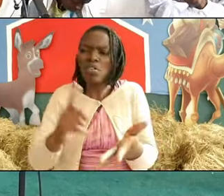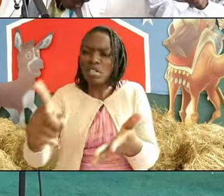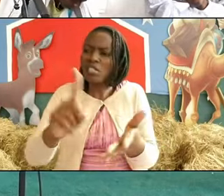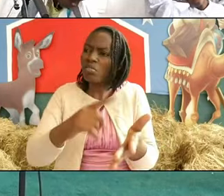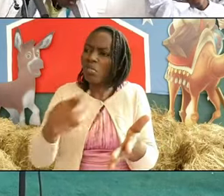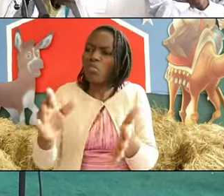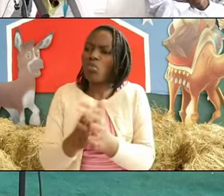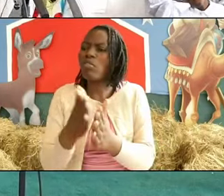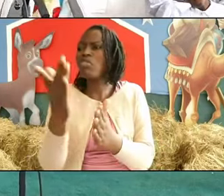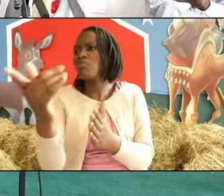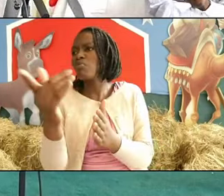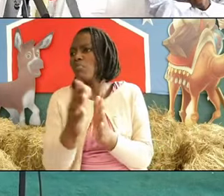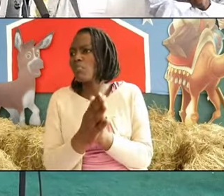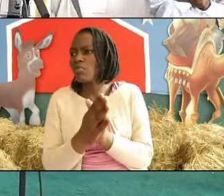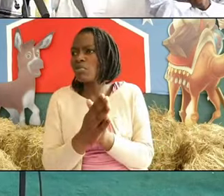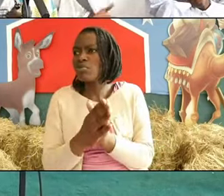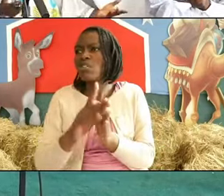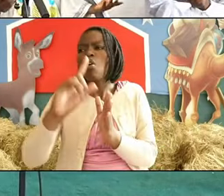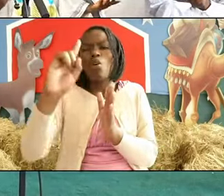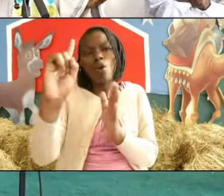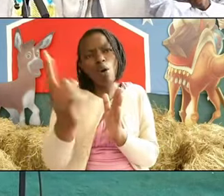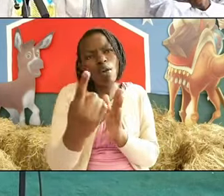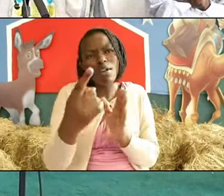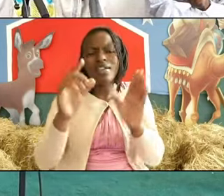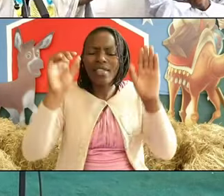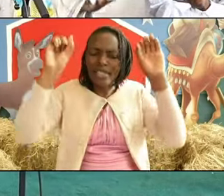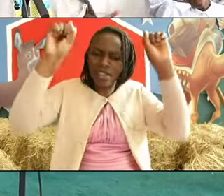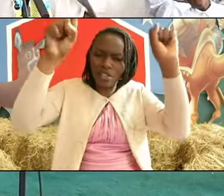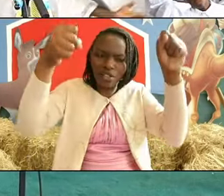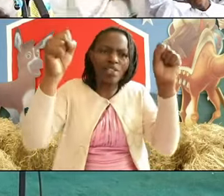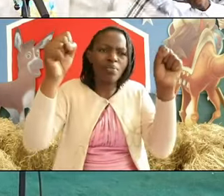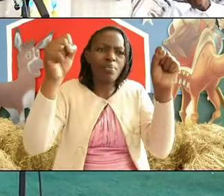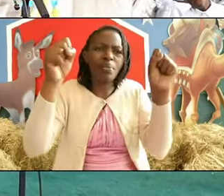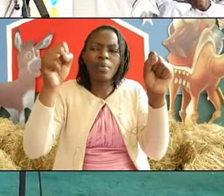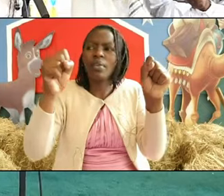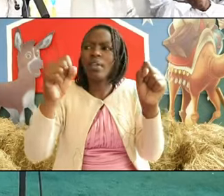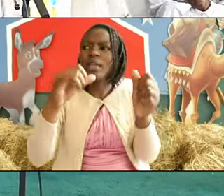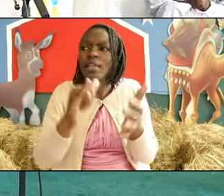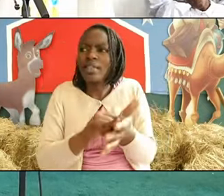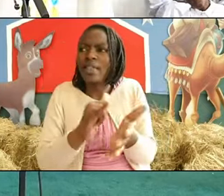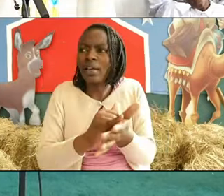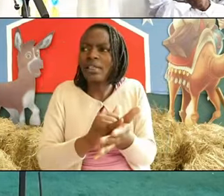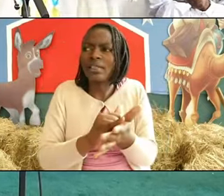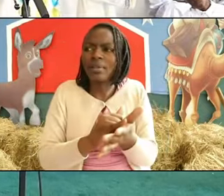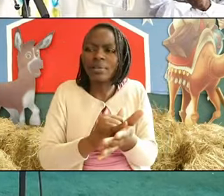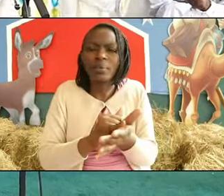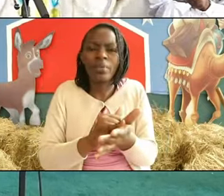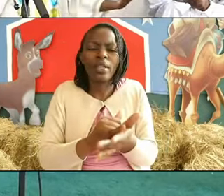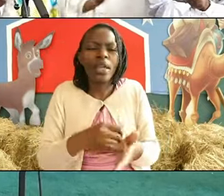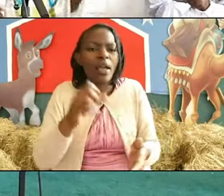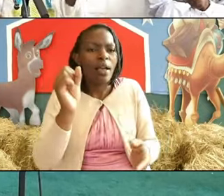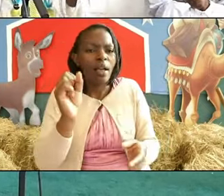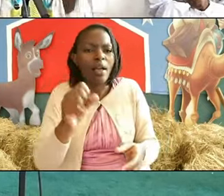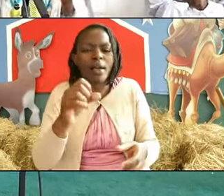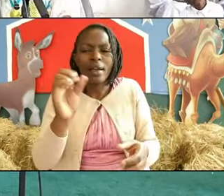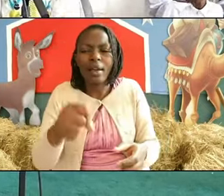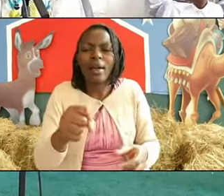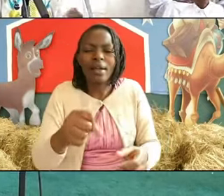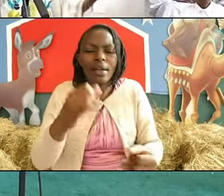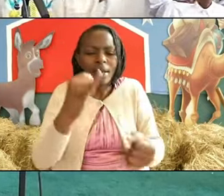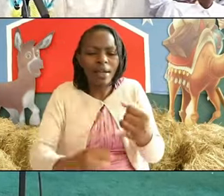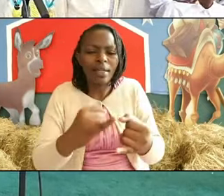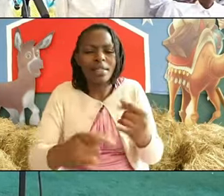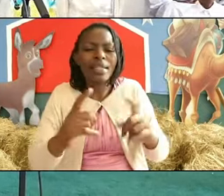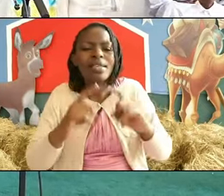you? Only the sheep without blemish can cleanse the sin of man, the